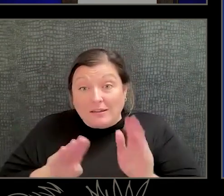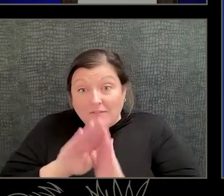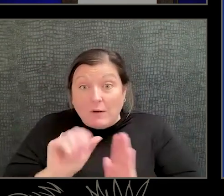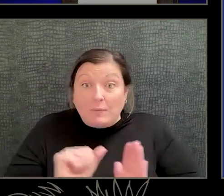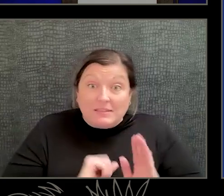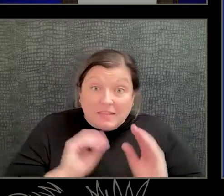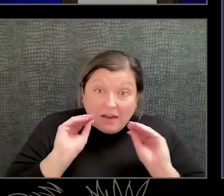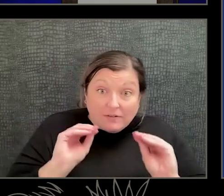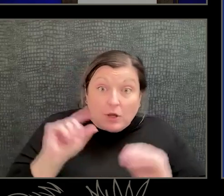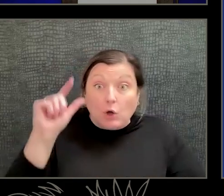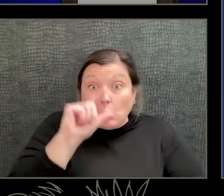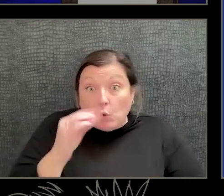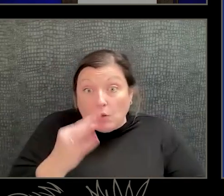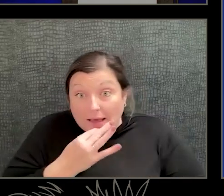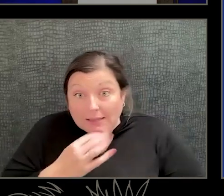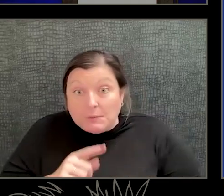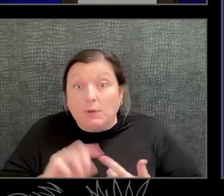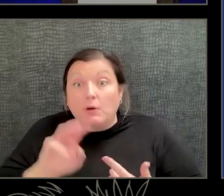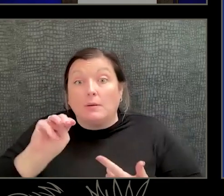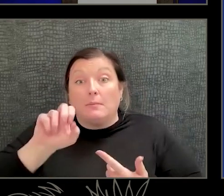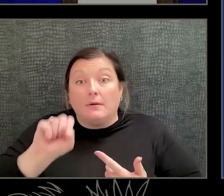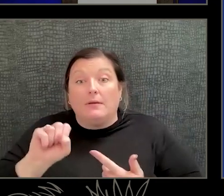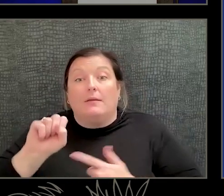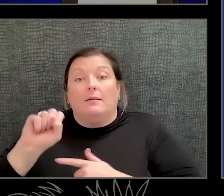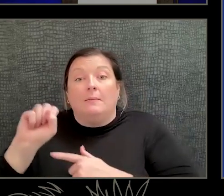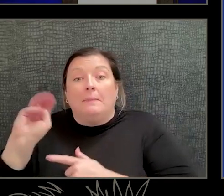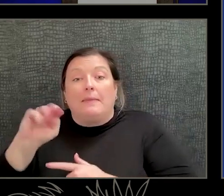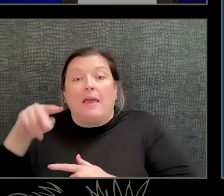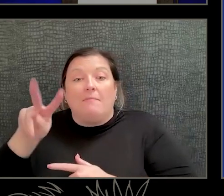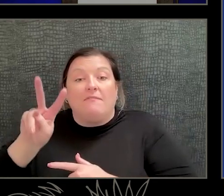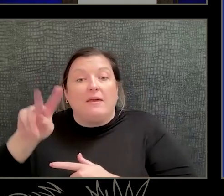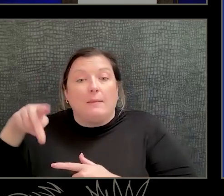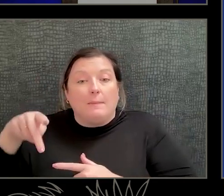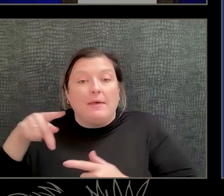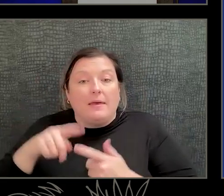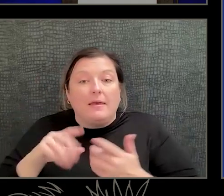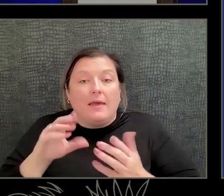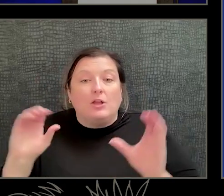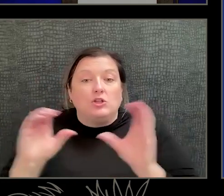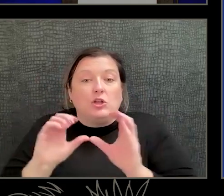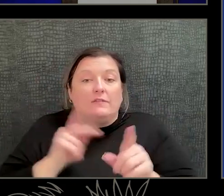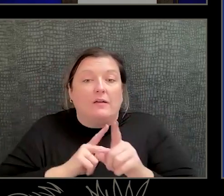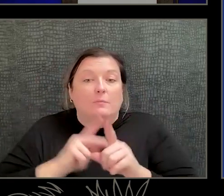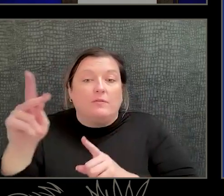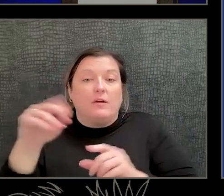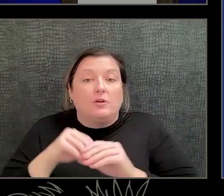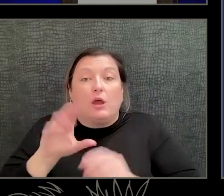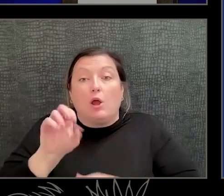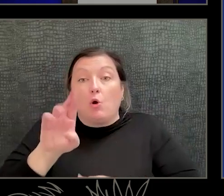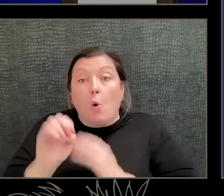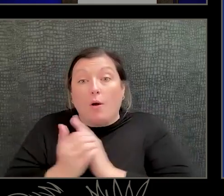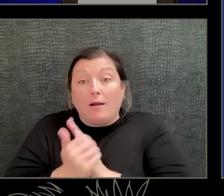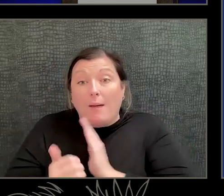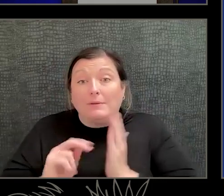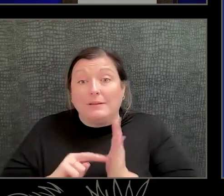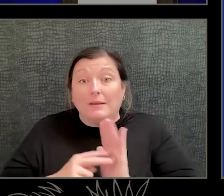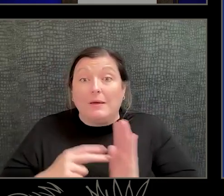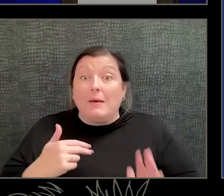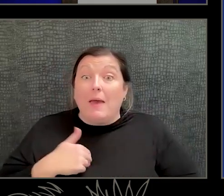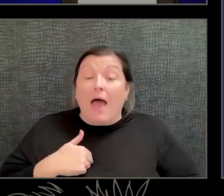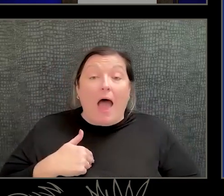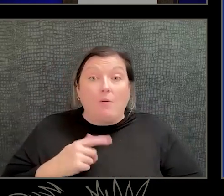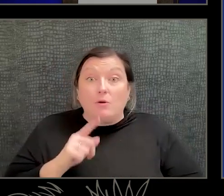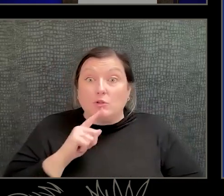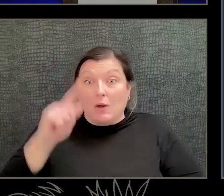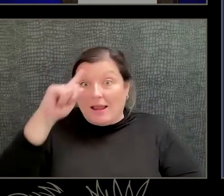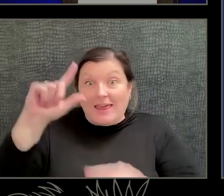a Google developer expert, a Microsoft MVP, and a certified professional in Accessibility Core Competencies. Basically, what that means is I was a gifted child growing